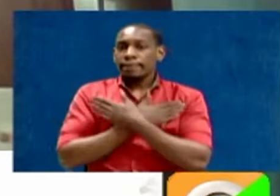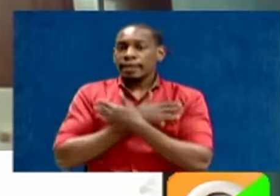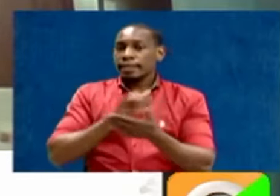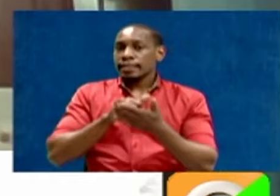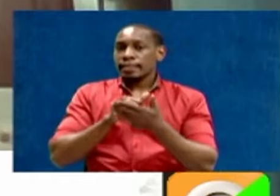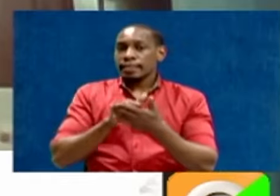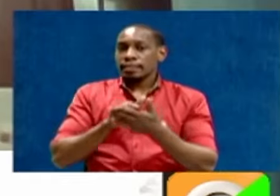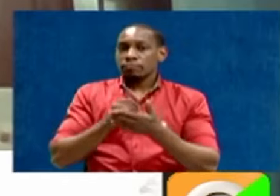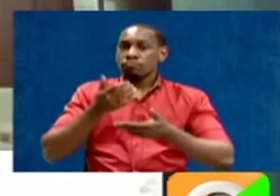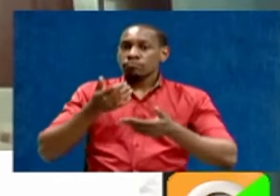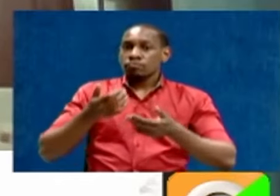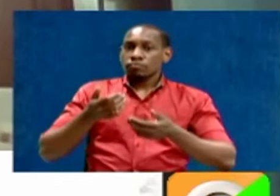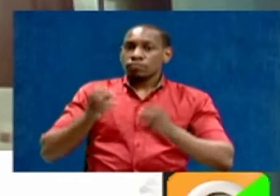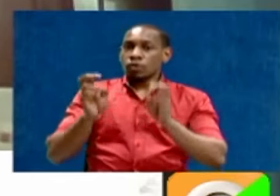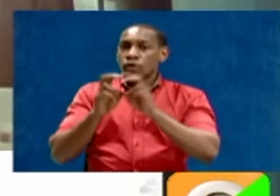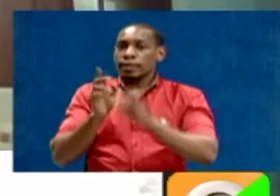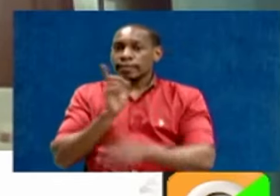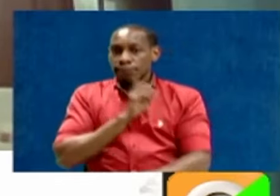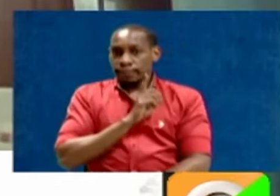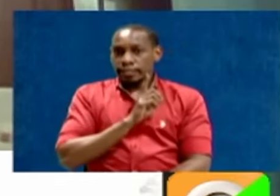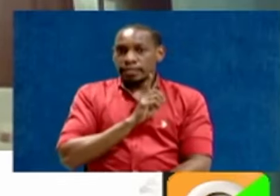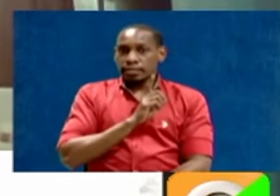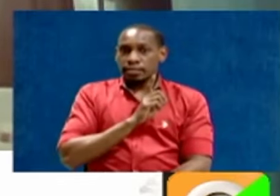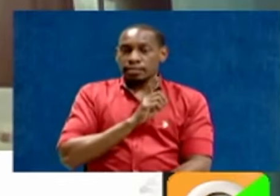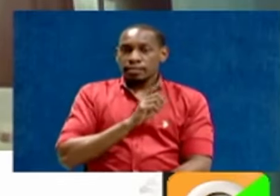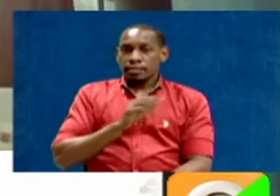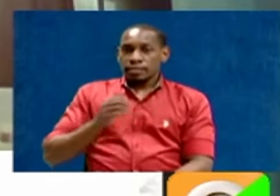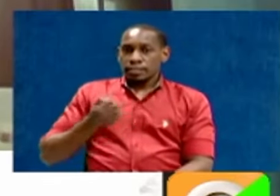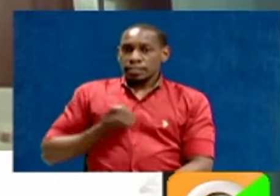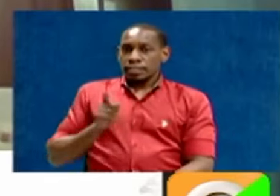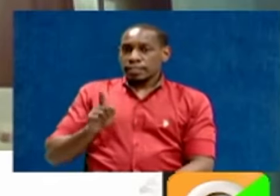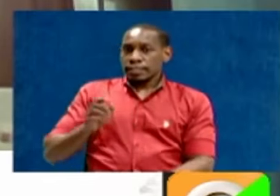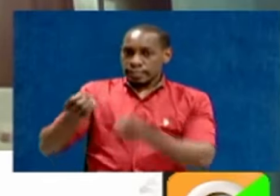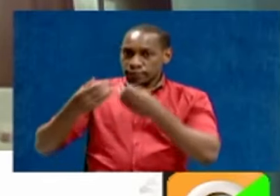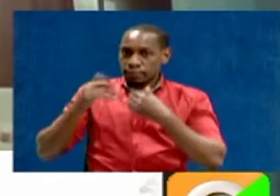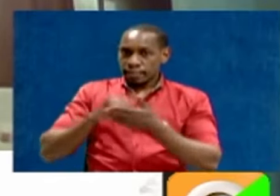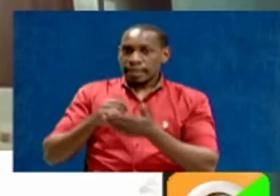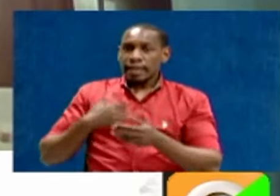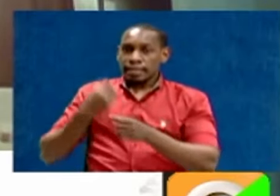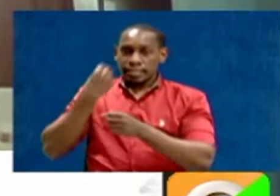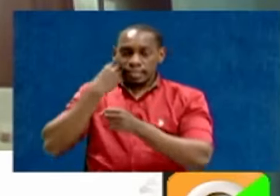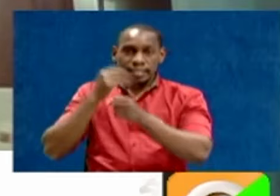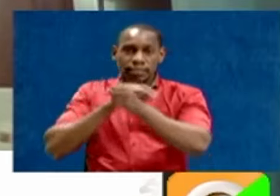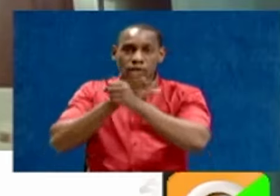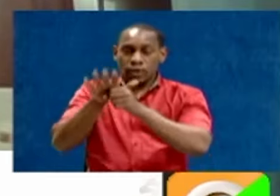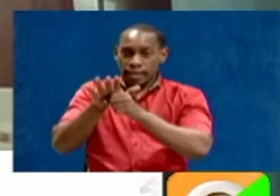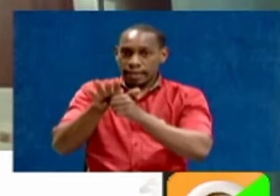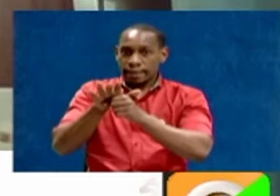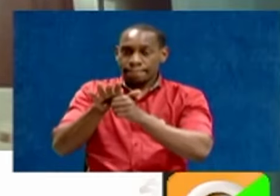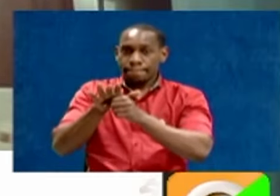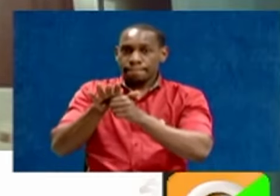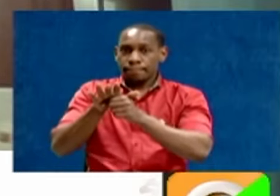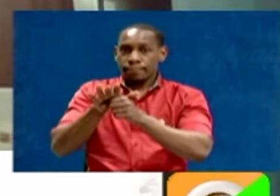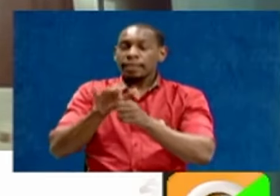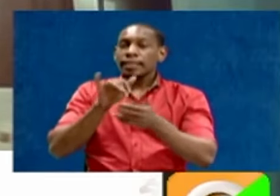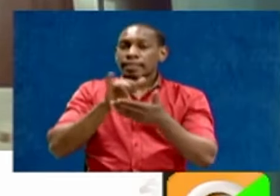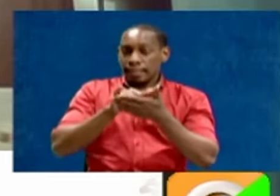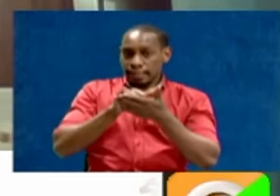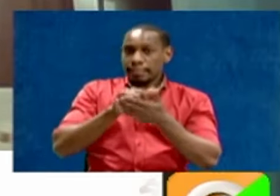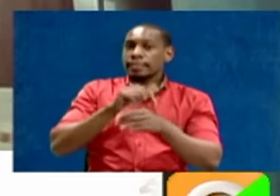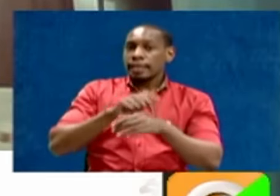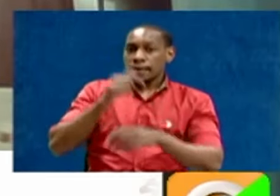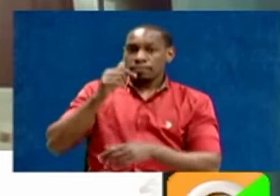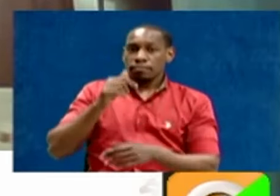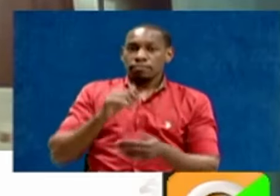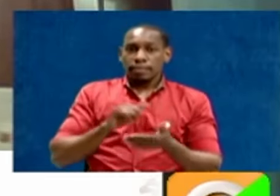I'd come into contact with, and she told me that she had tested positive for COVID-19, and that is when